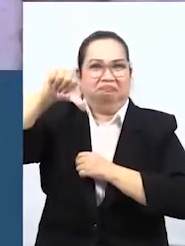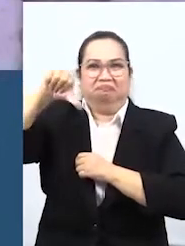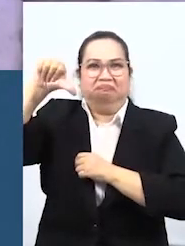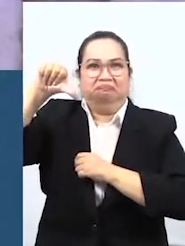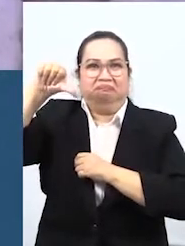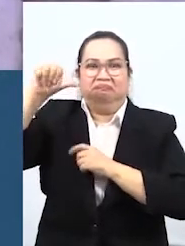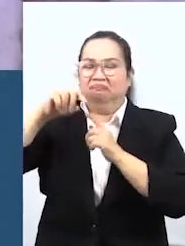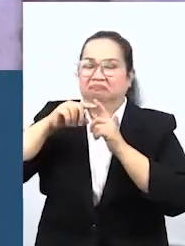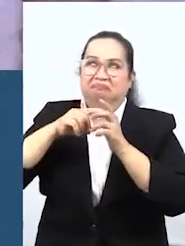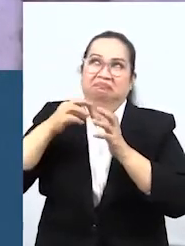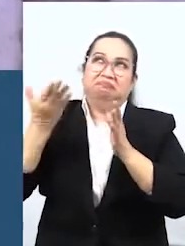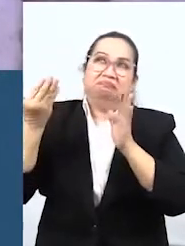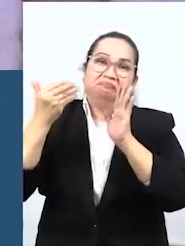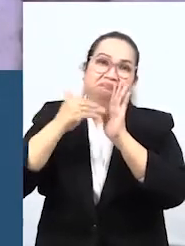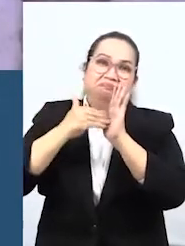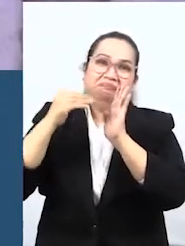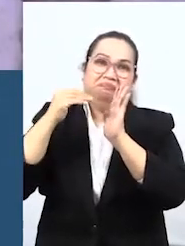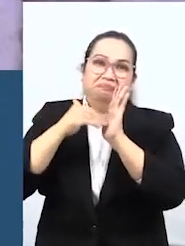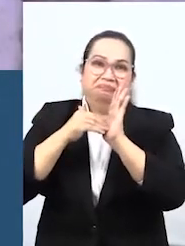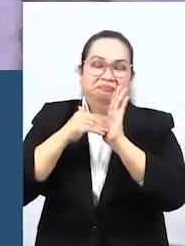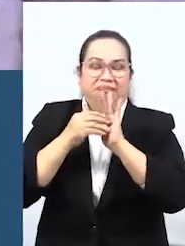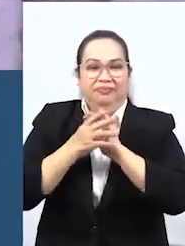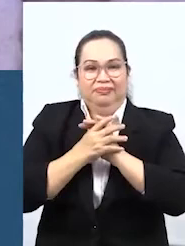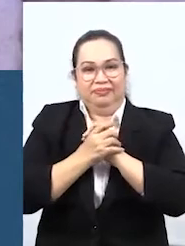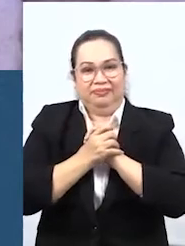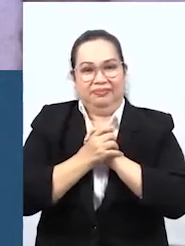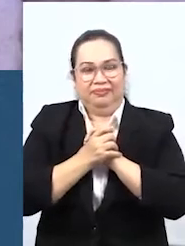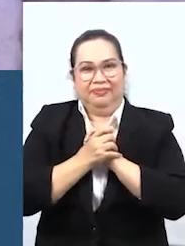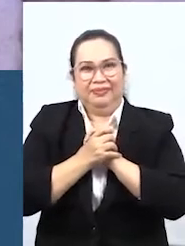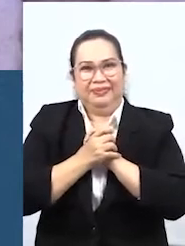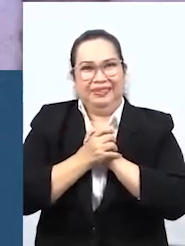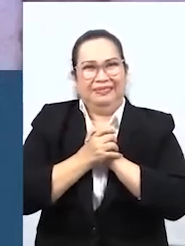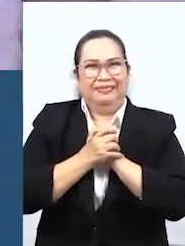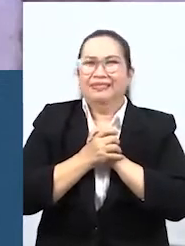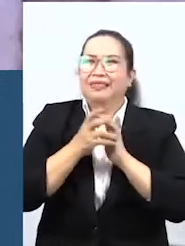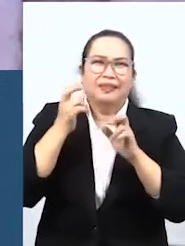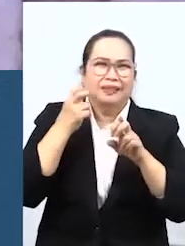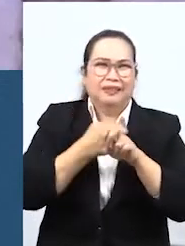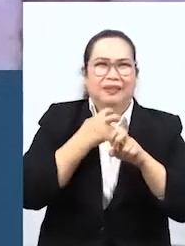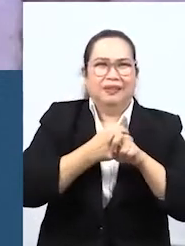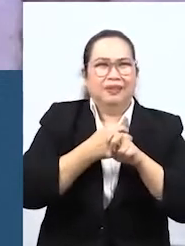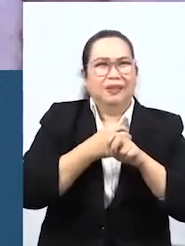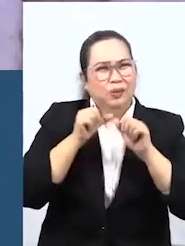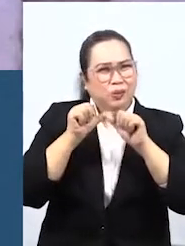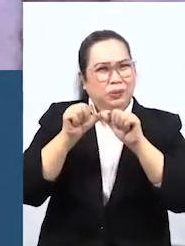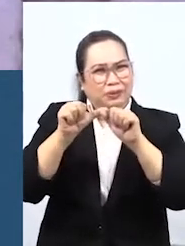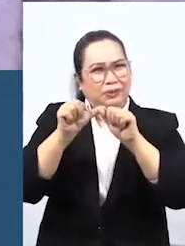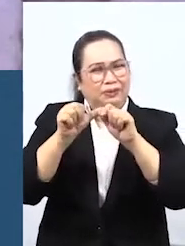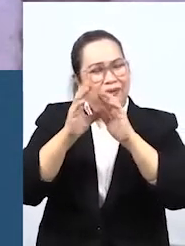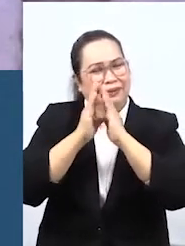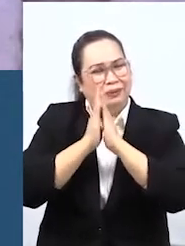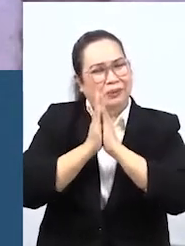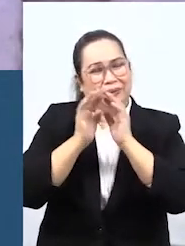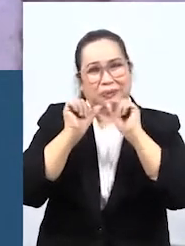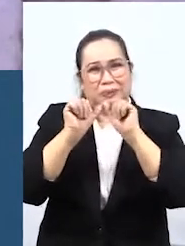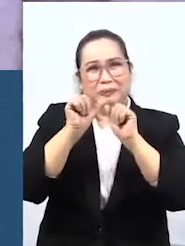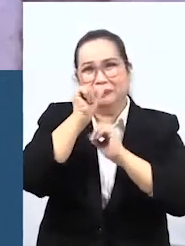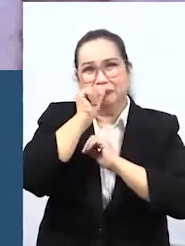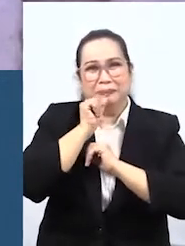fail You Again It's hard to persevere in prayer